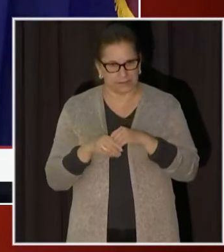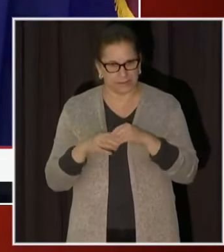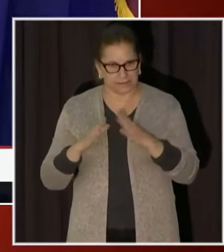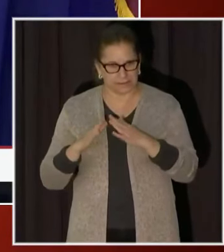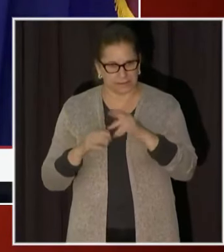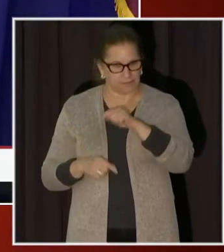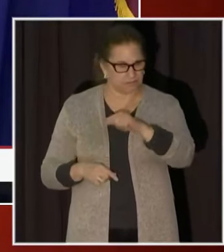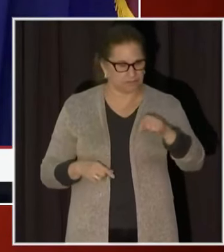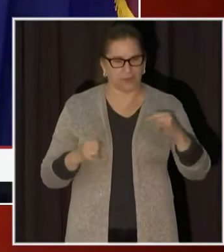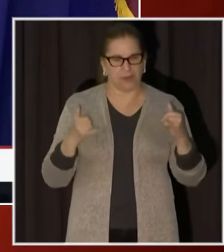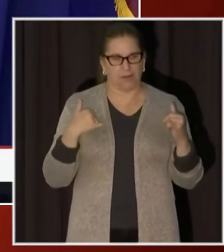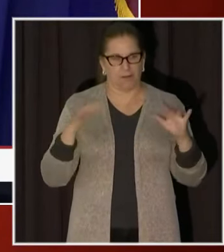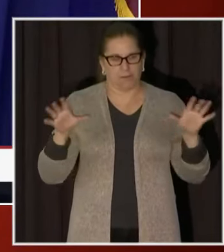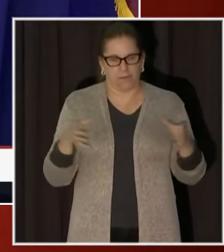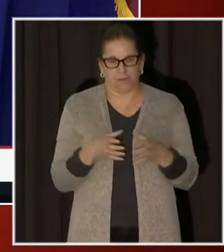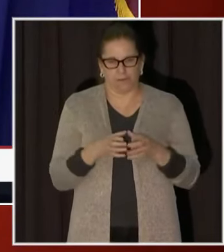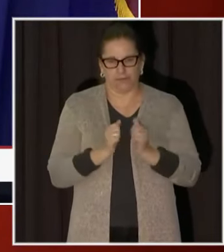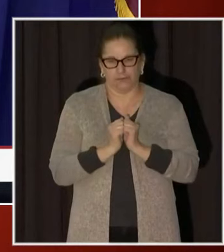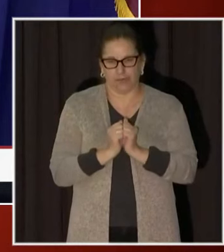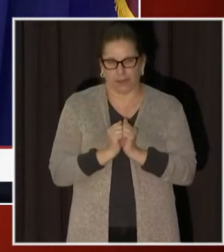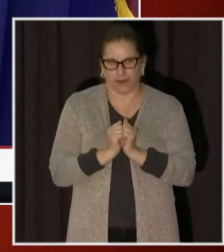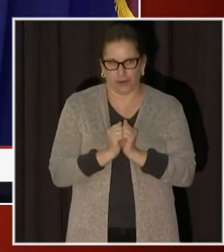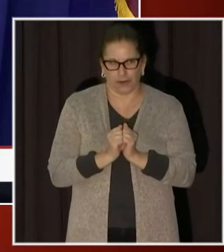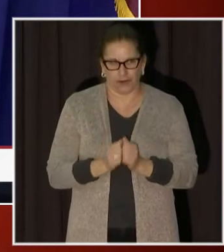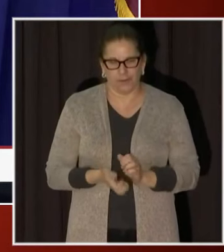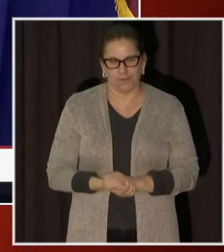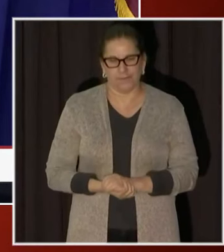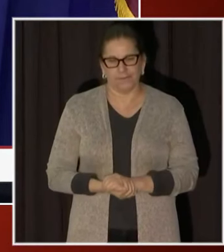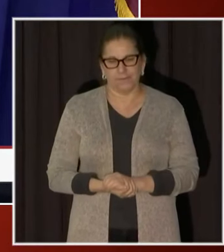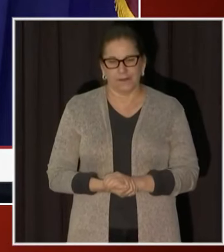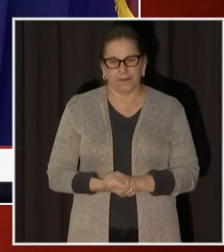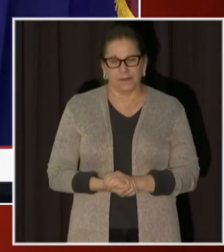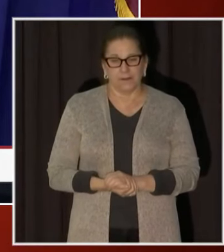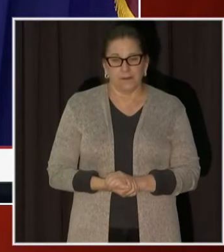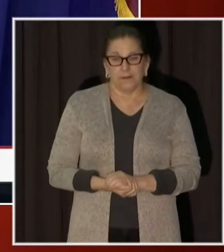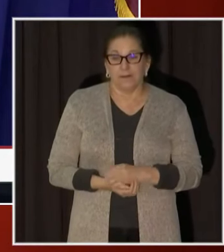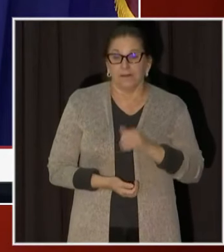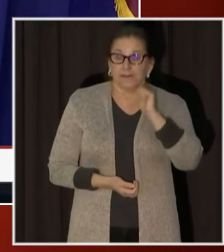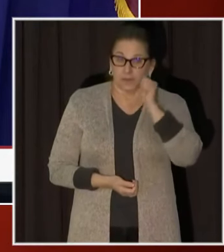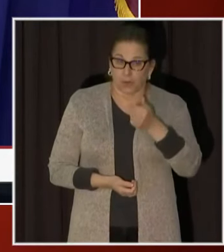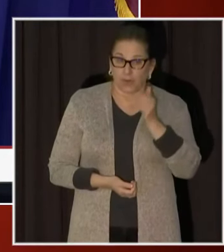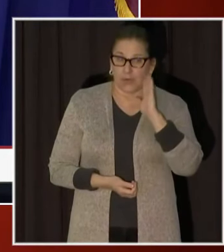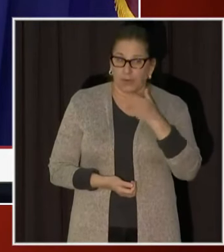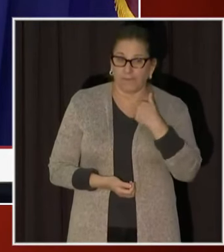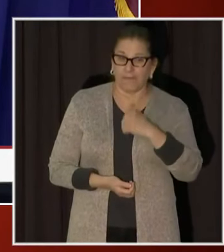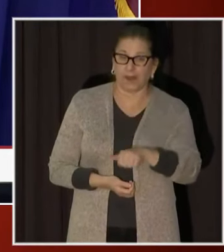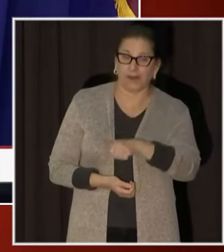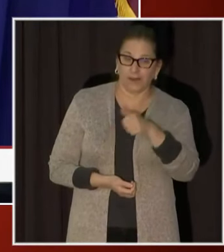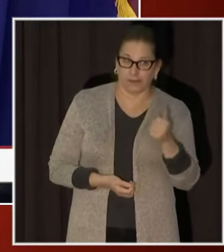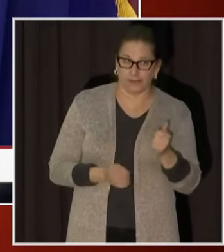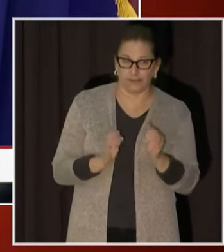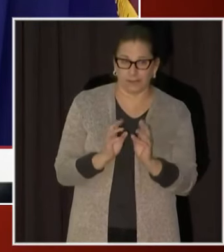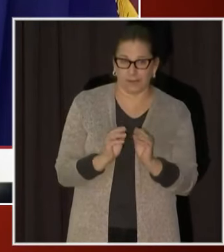before a legislative meeting, and tomorrow, May 5th, will be another legislative meeting. It's a regular legislative meeting for the council.